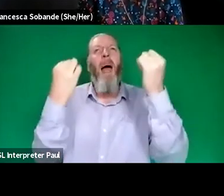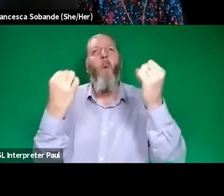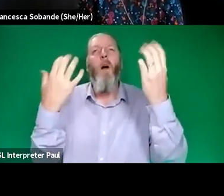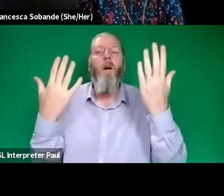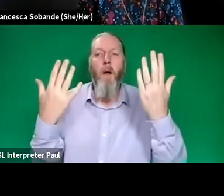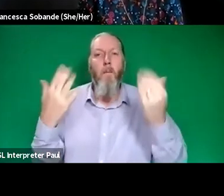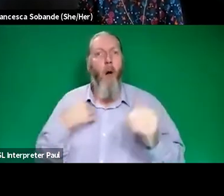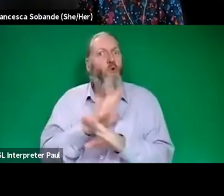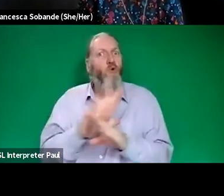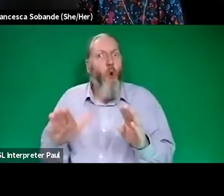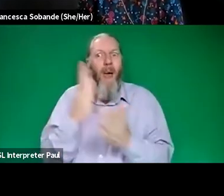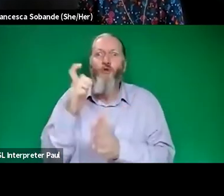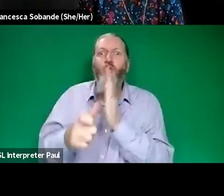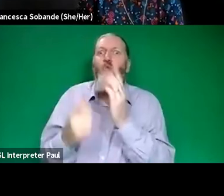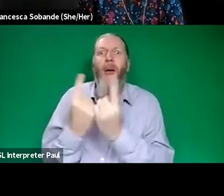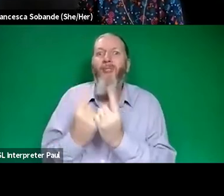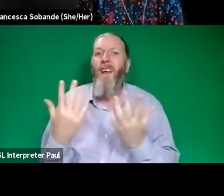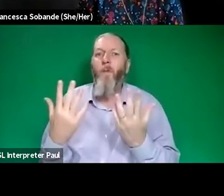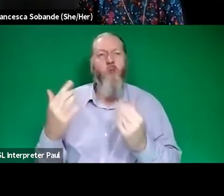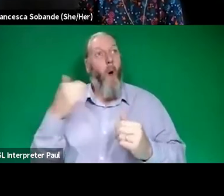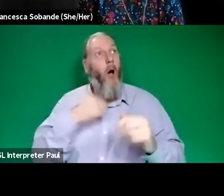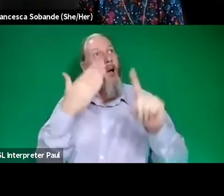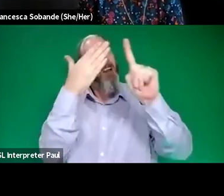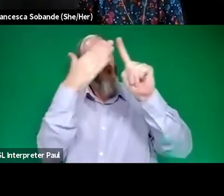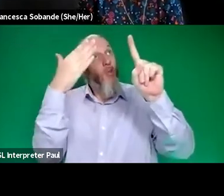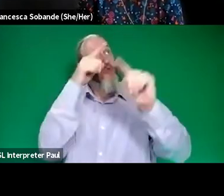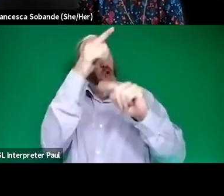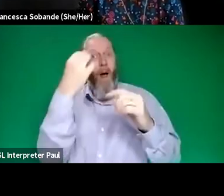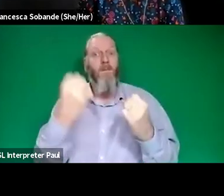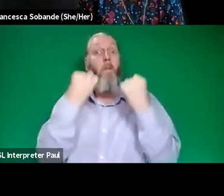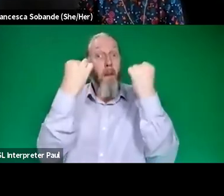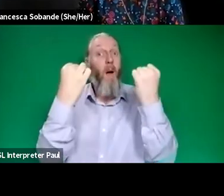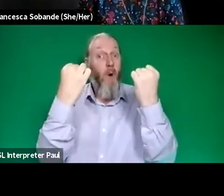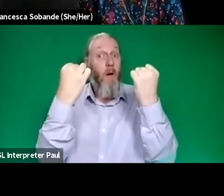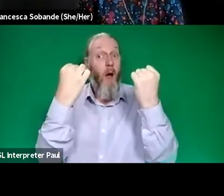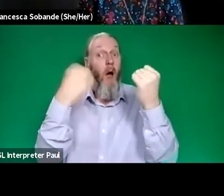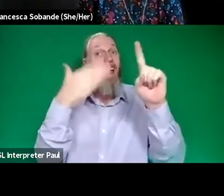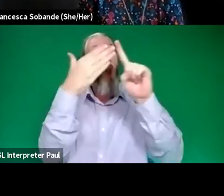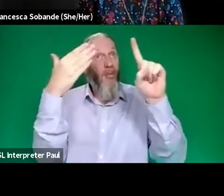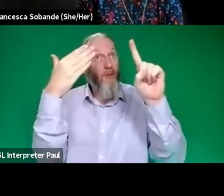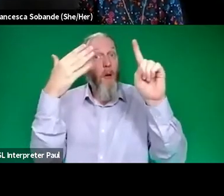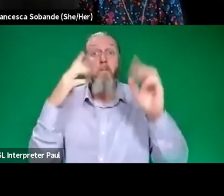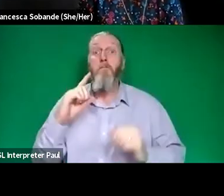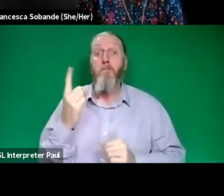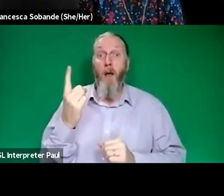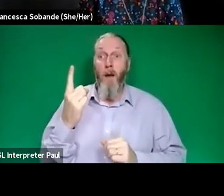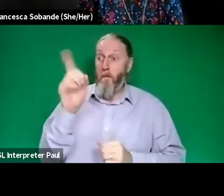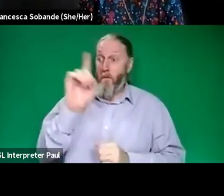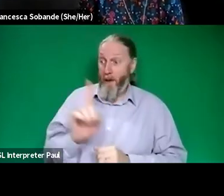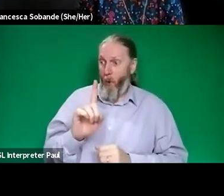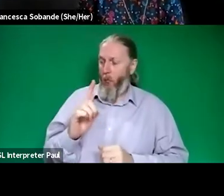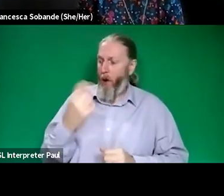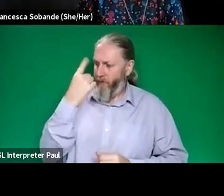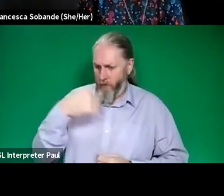action. They're an acknowledgement of power, but a refusal to actually give it up, you know, a refusal to actually transform